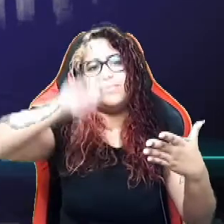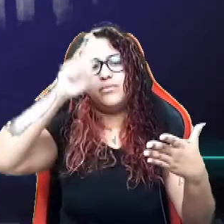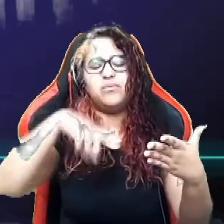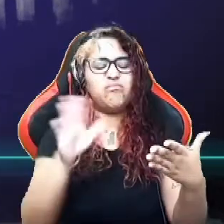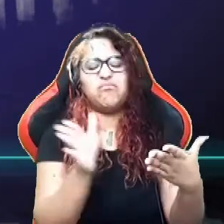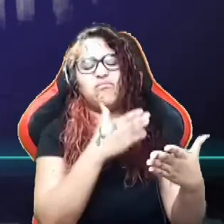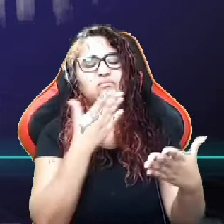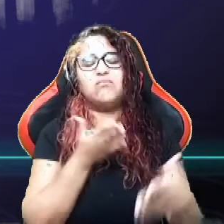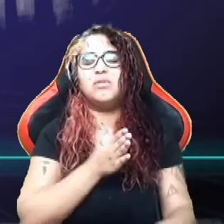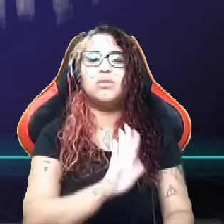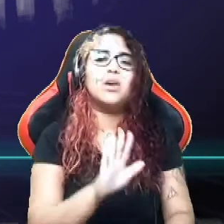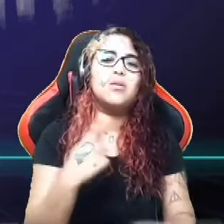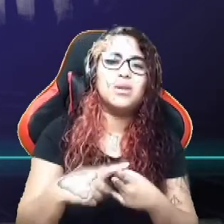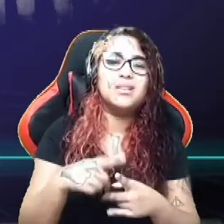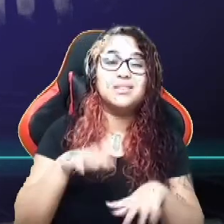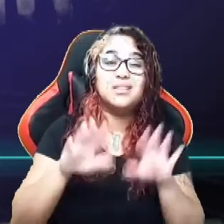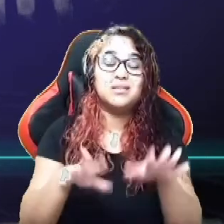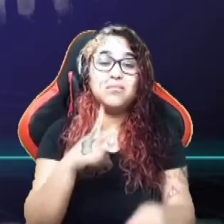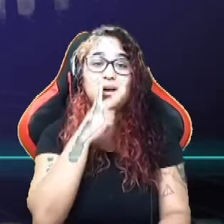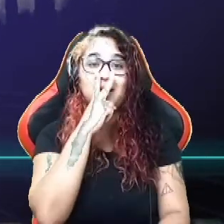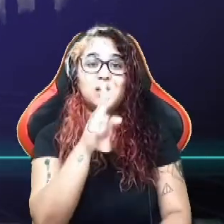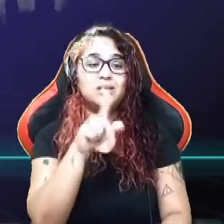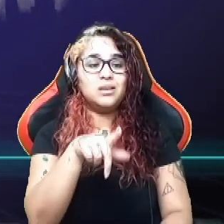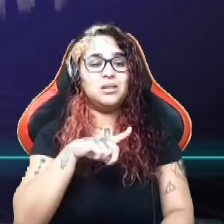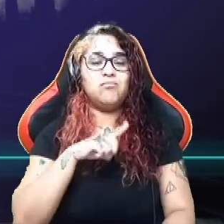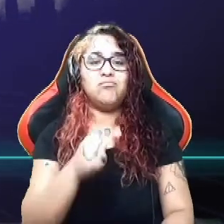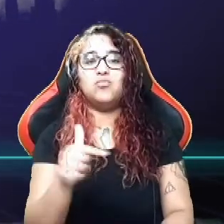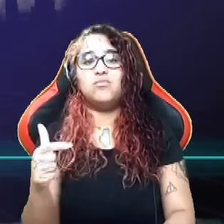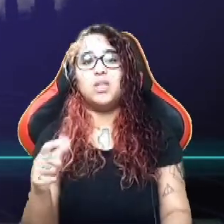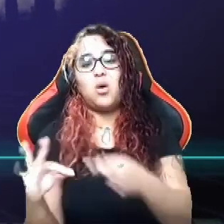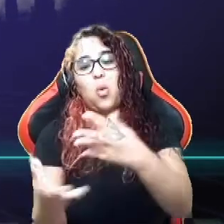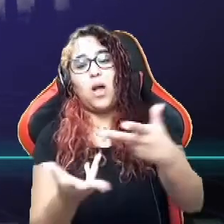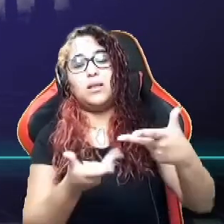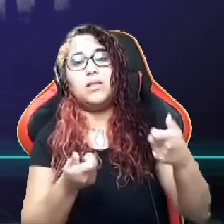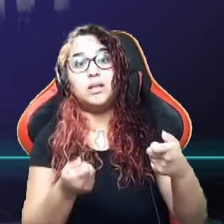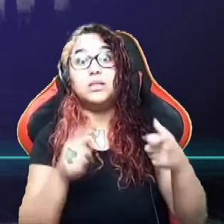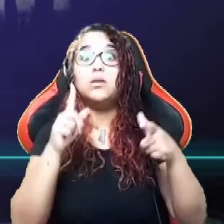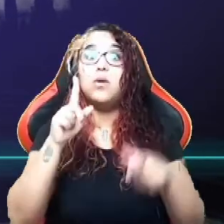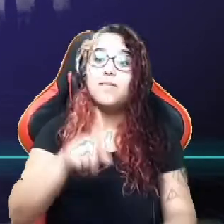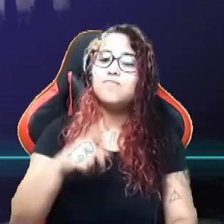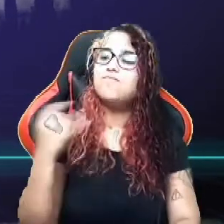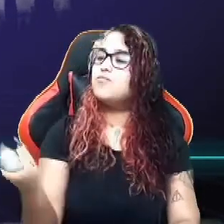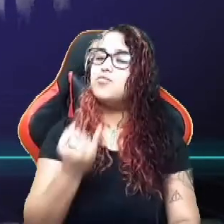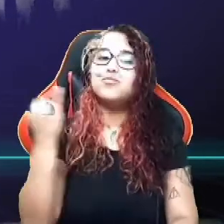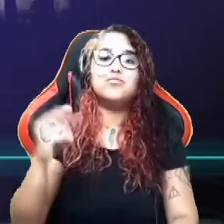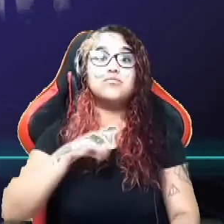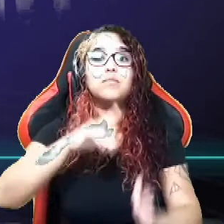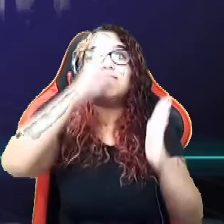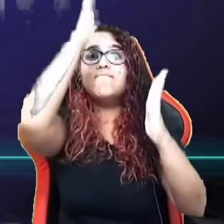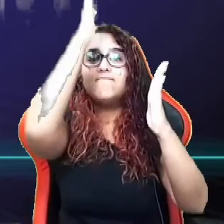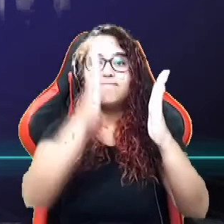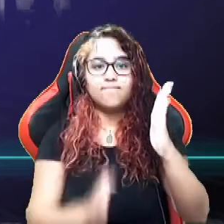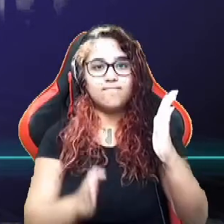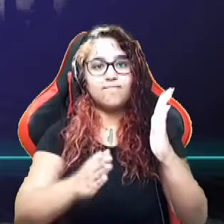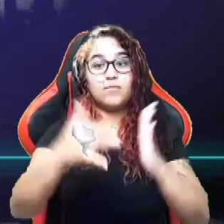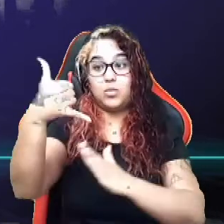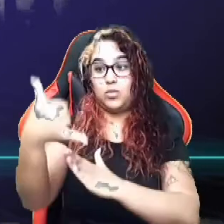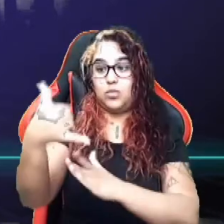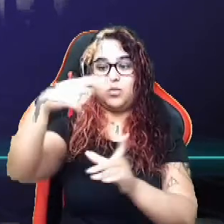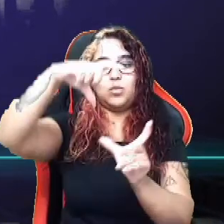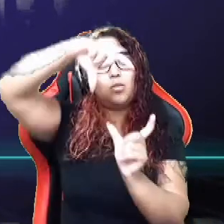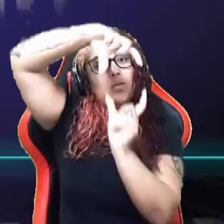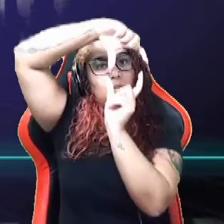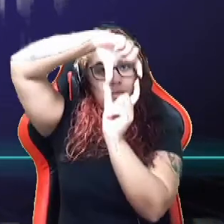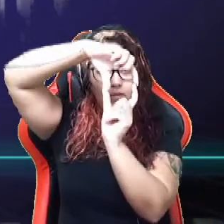your video because they will think that this is low quality content. So it's extremely important for these videos to be vertical because